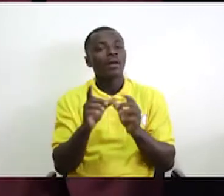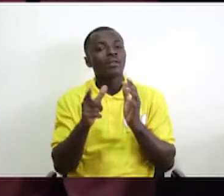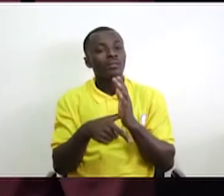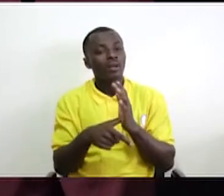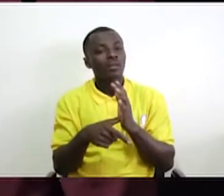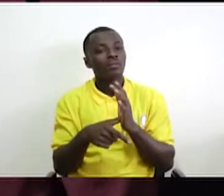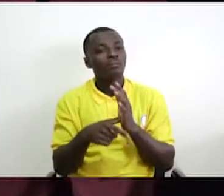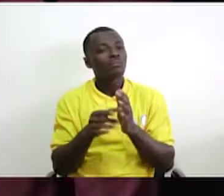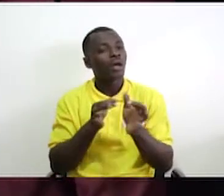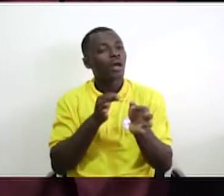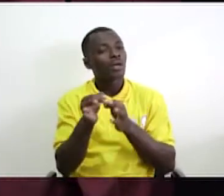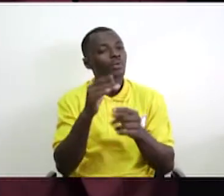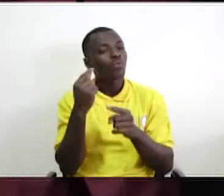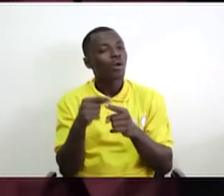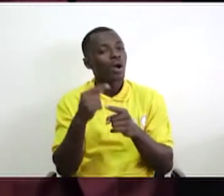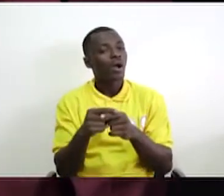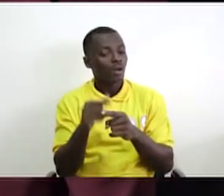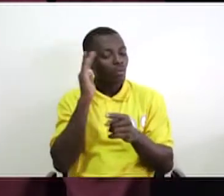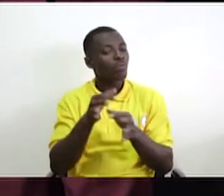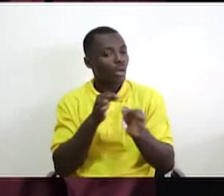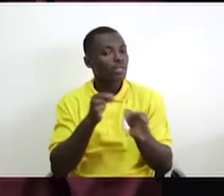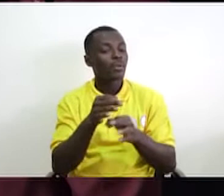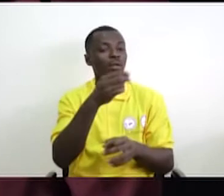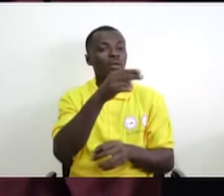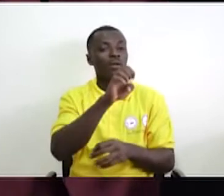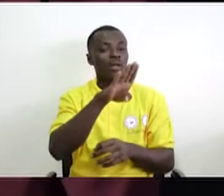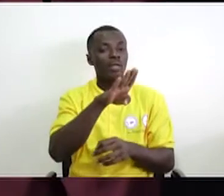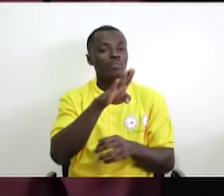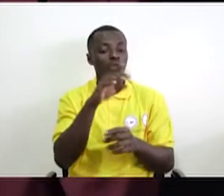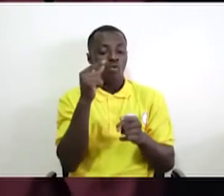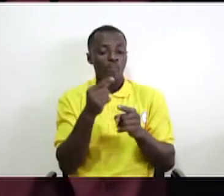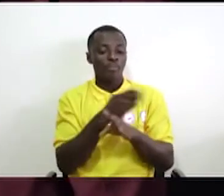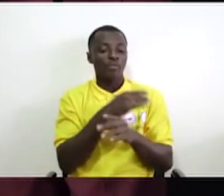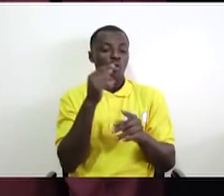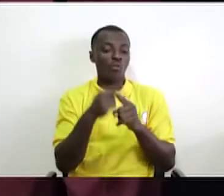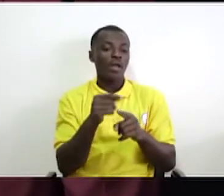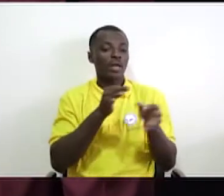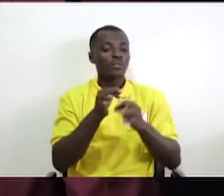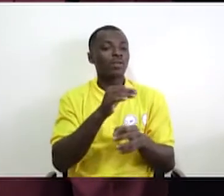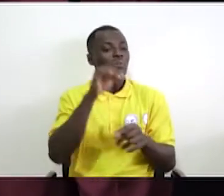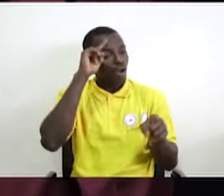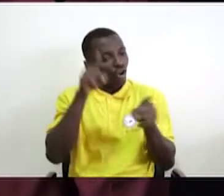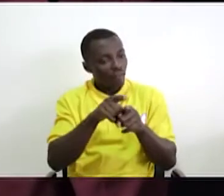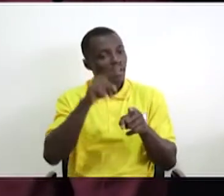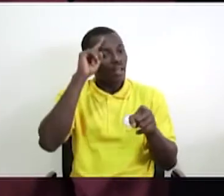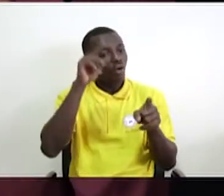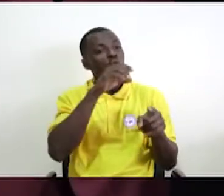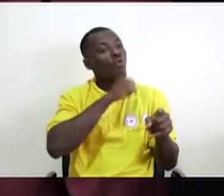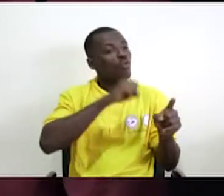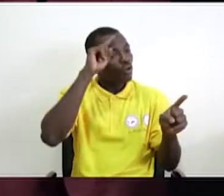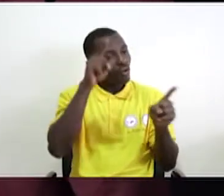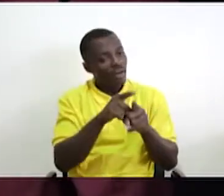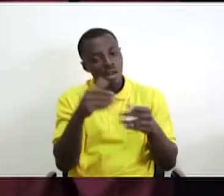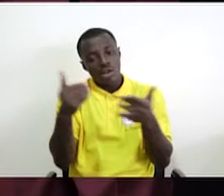then he uses a certain term. Now, the author Hebrew for woman, now or kasafa apamho, apam dada, apam fofro. Now,